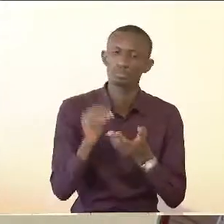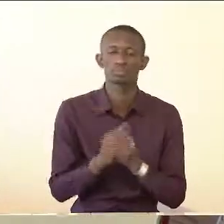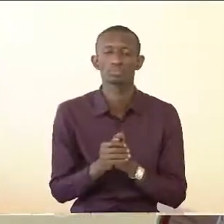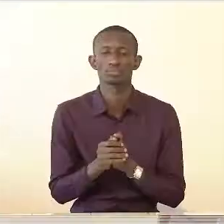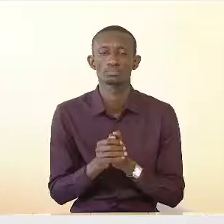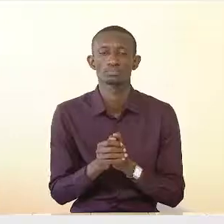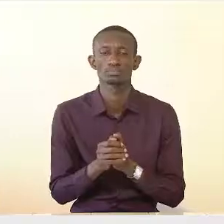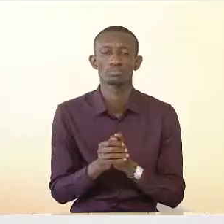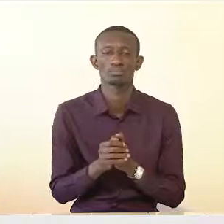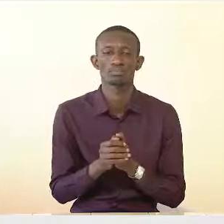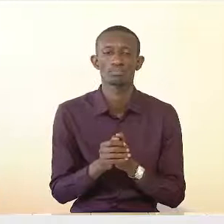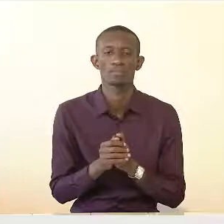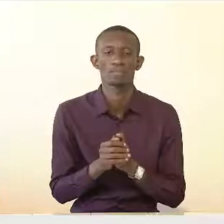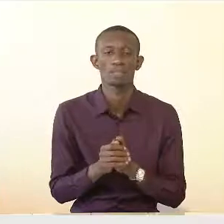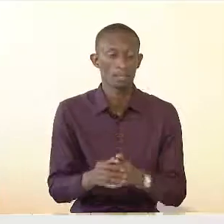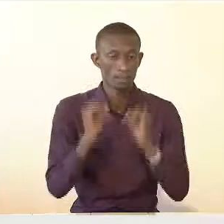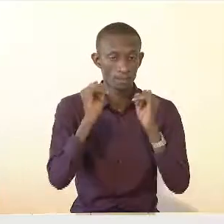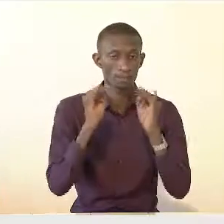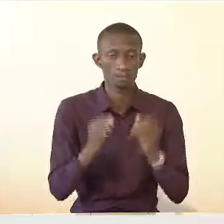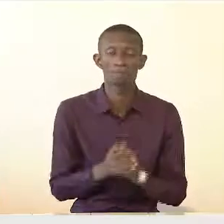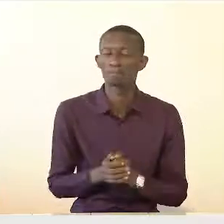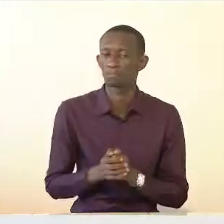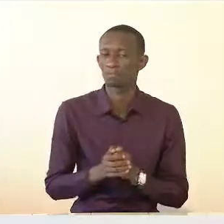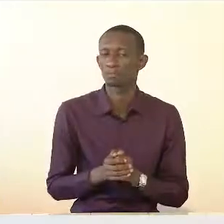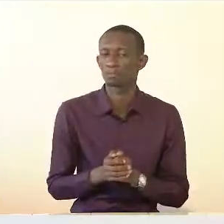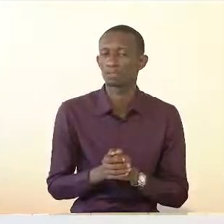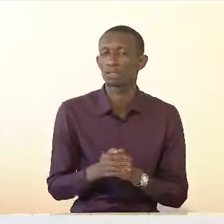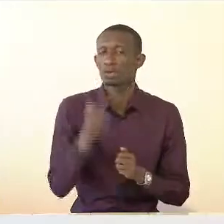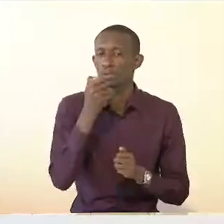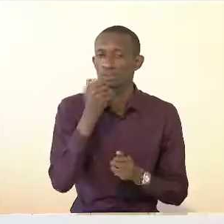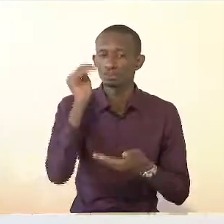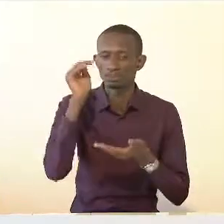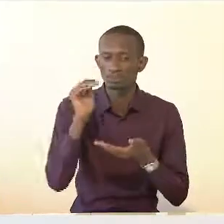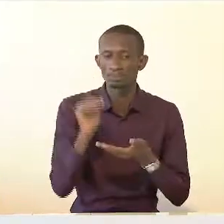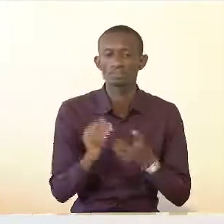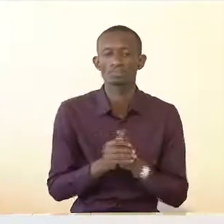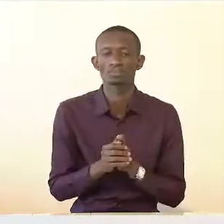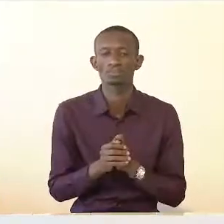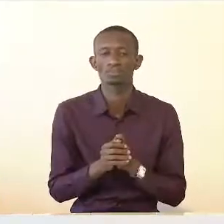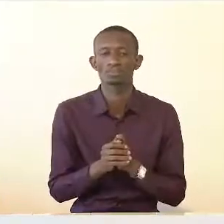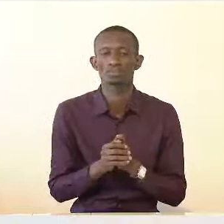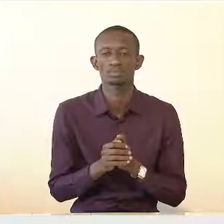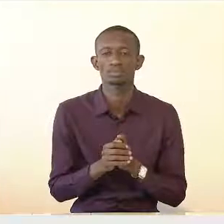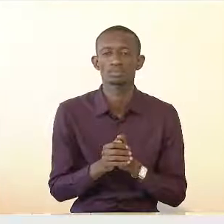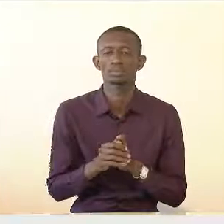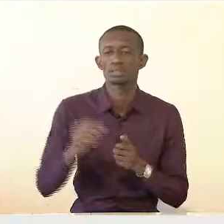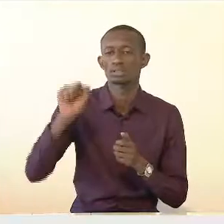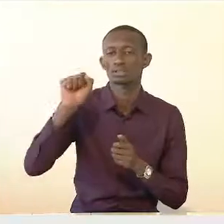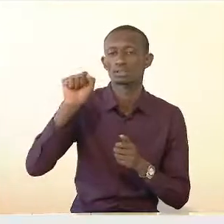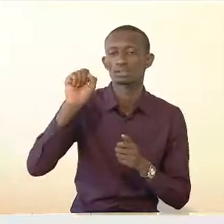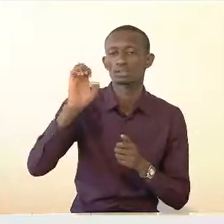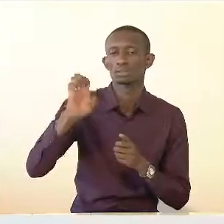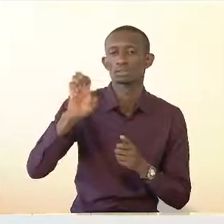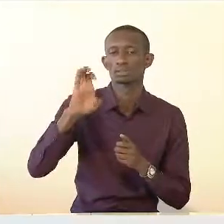Another one is, which is when the temperature is very low, increasing the secretion of adrenaline hormone. And I told you a hormone is a